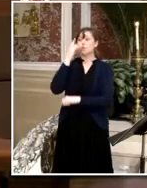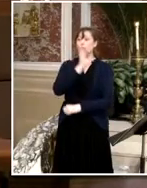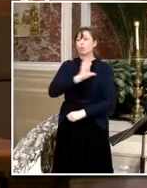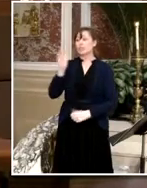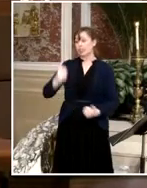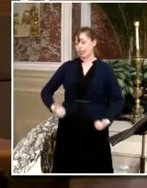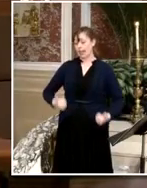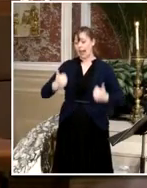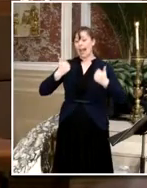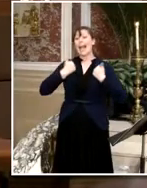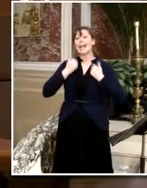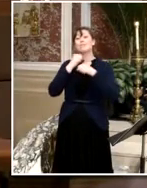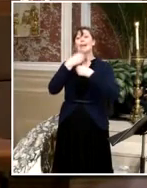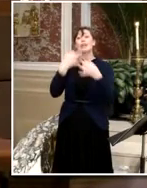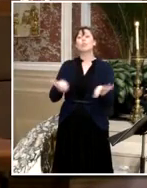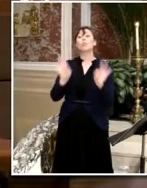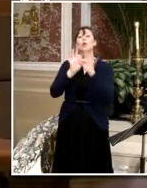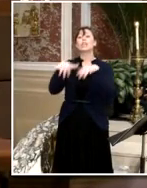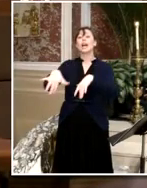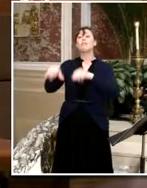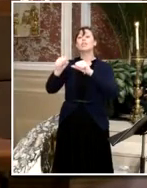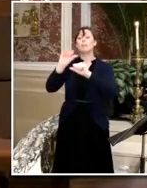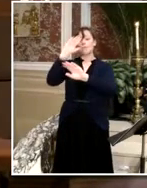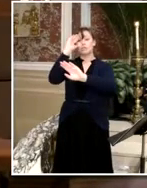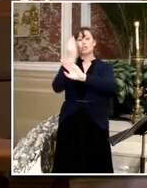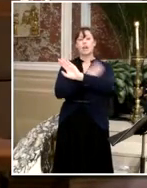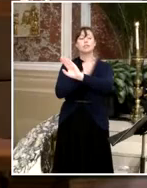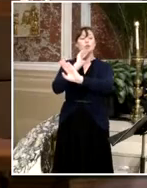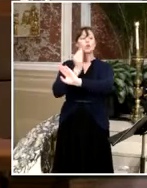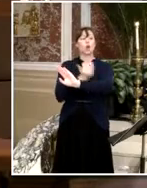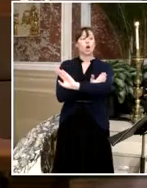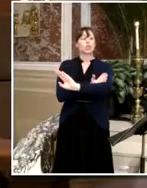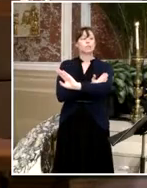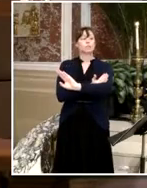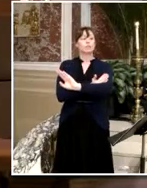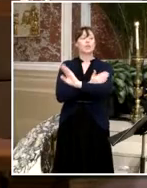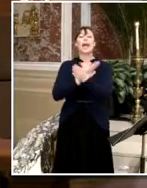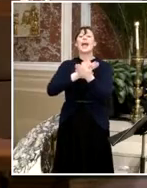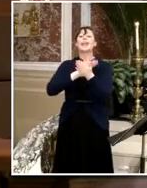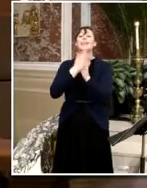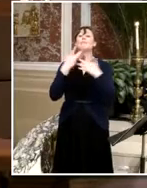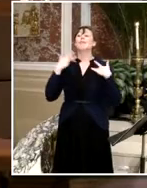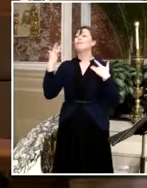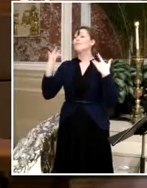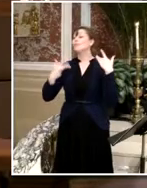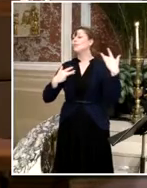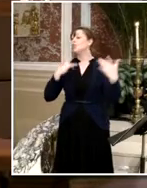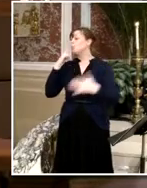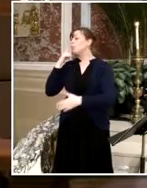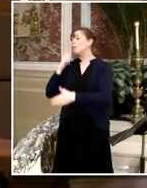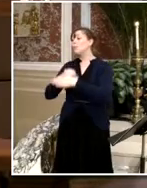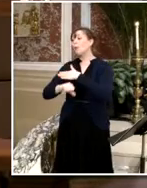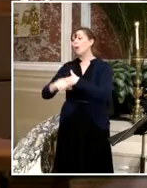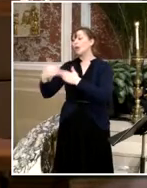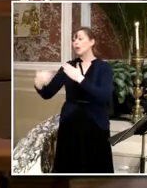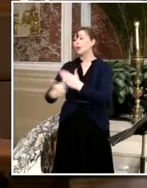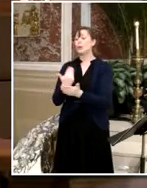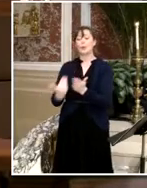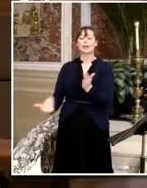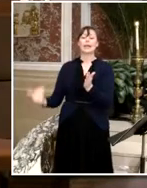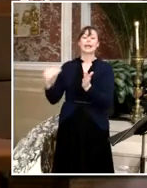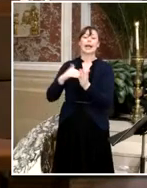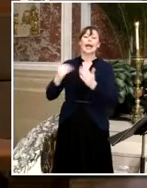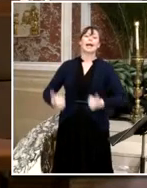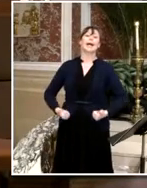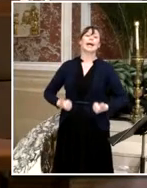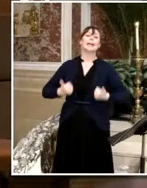and made worthy of adoption as your sons and daughters, they may rejoice to be born anew and to live